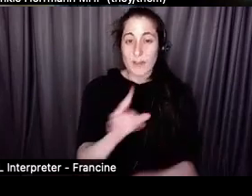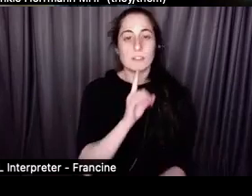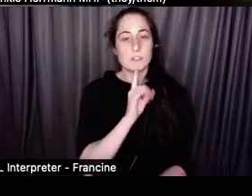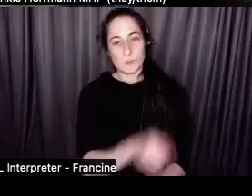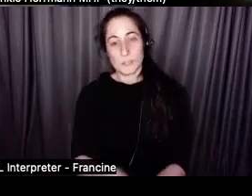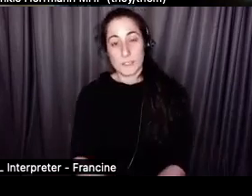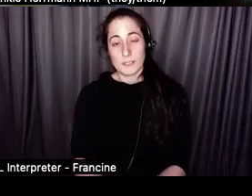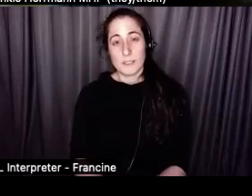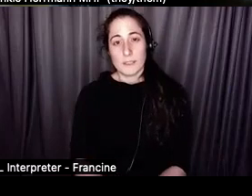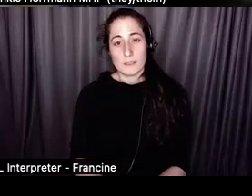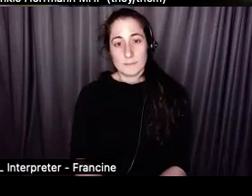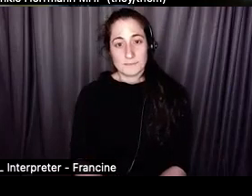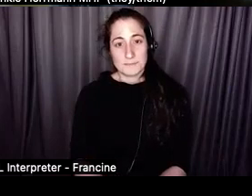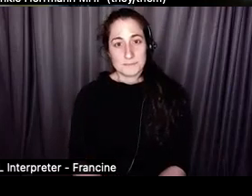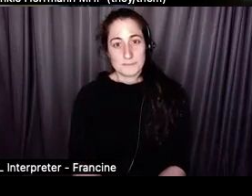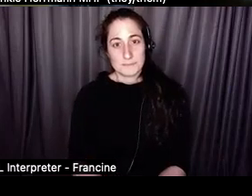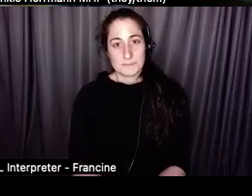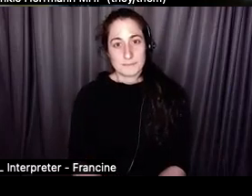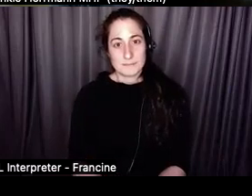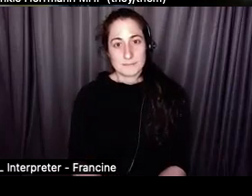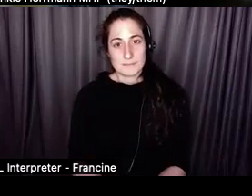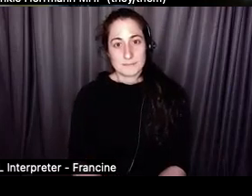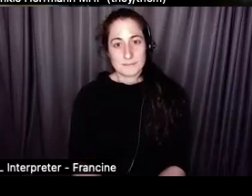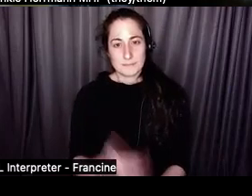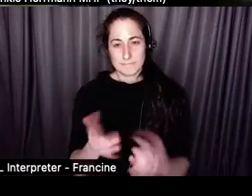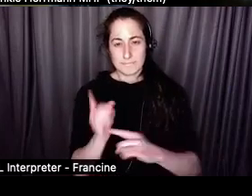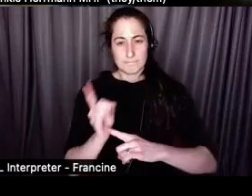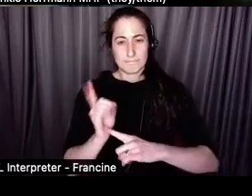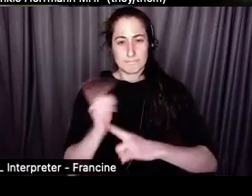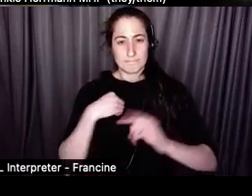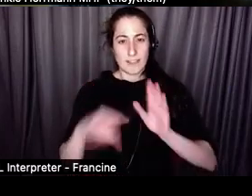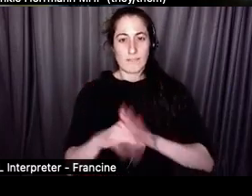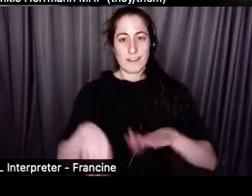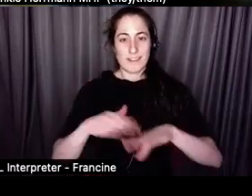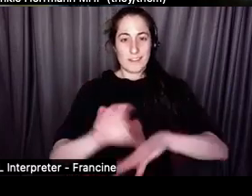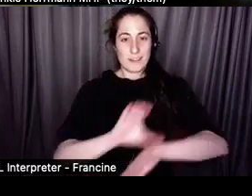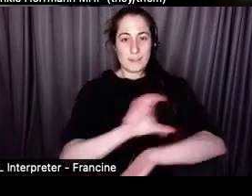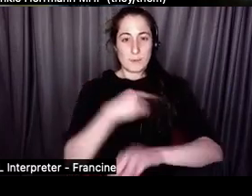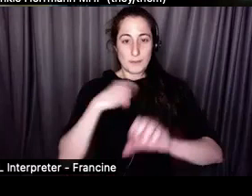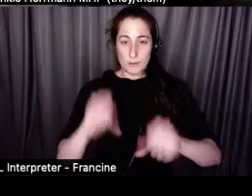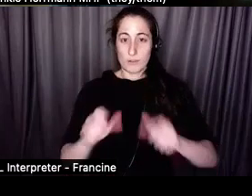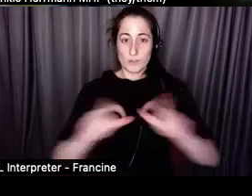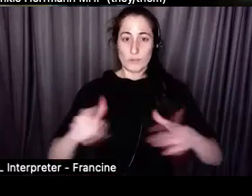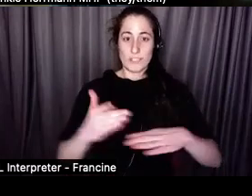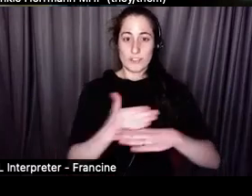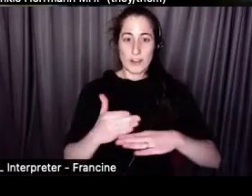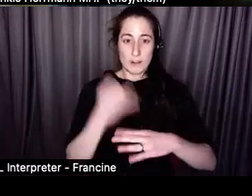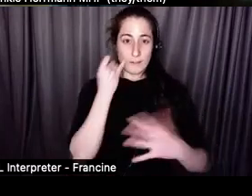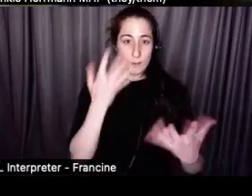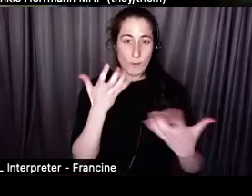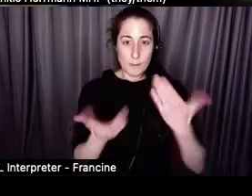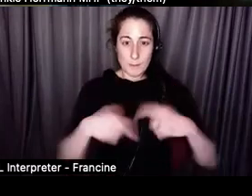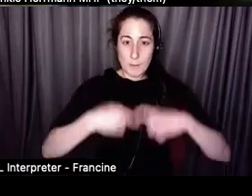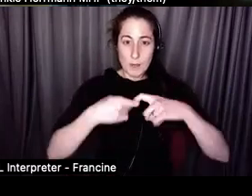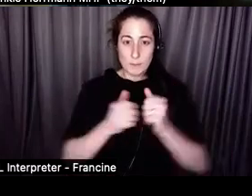that. Do you want me to, it'll take me like a little minute to find that on my computer. I could do a screen share right now, but maybe we kind of pause on that and get